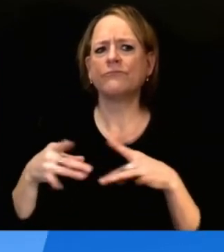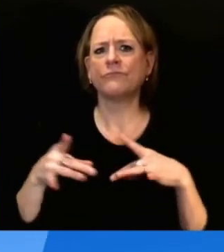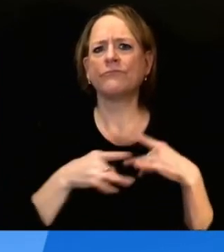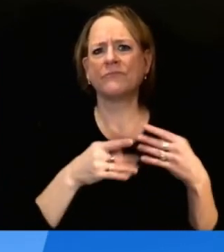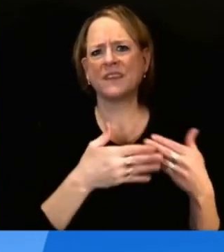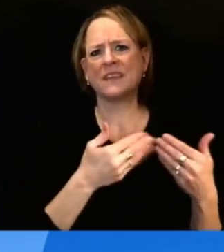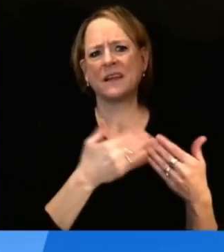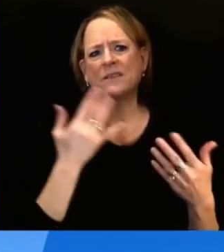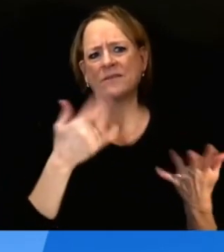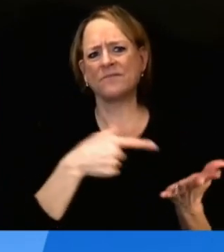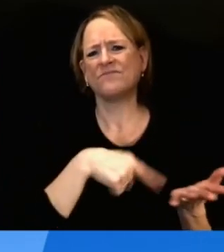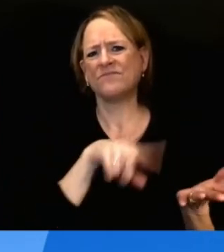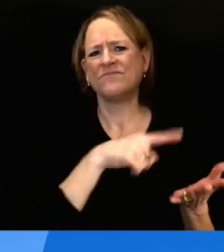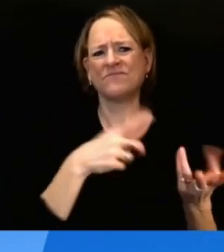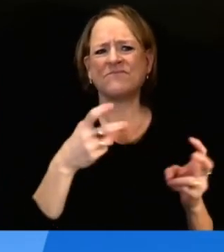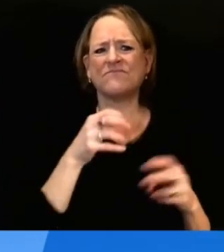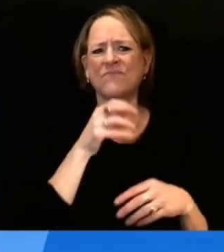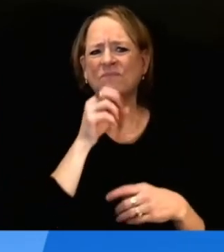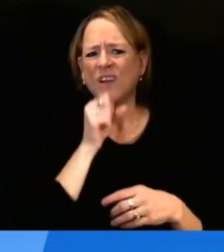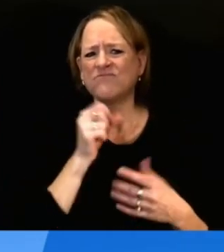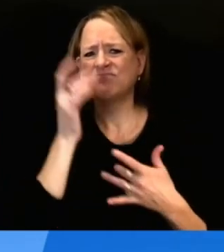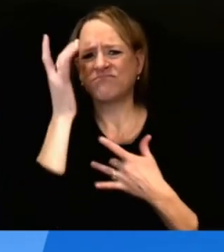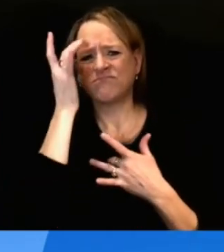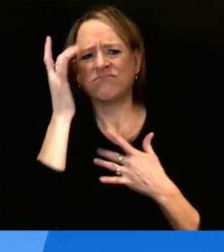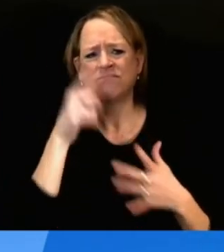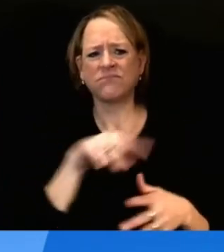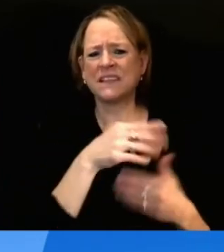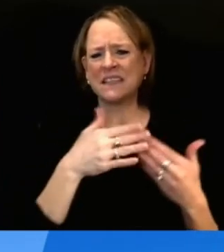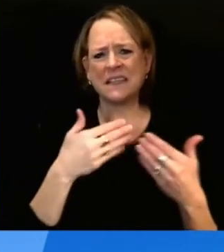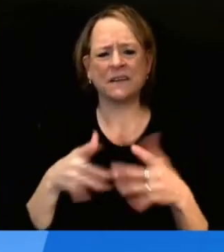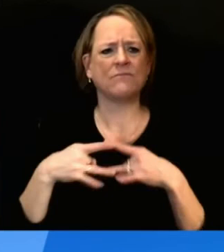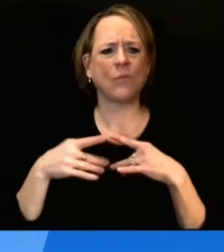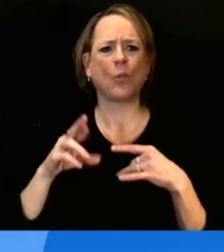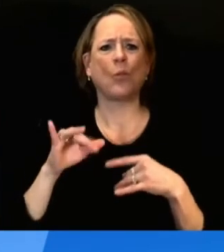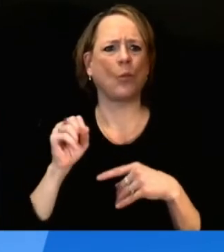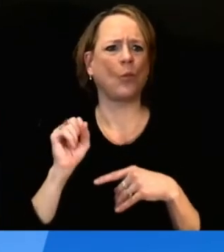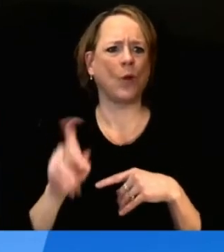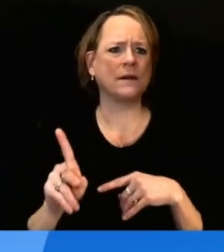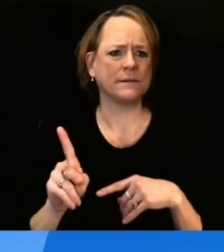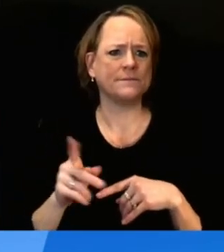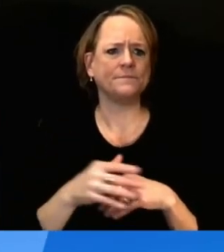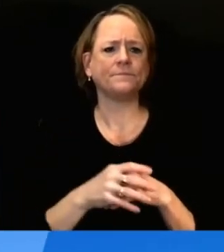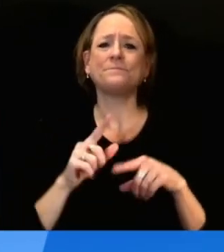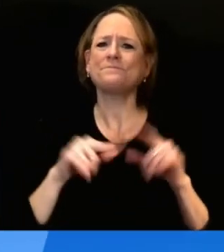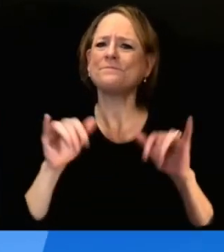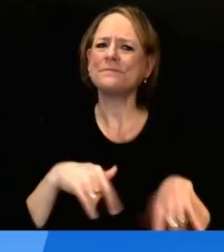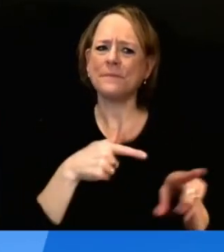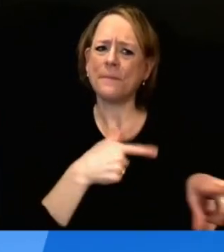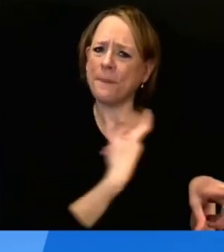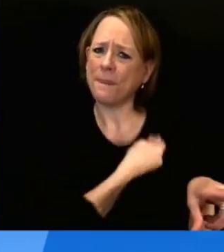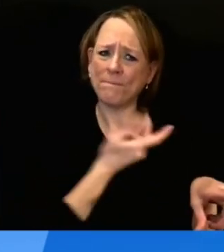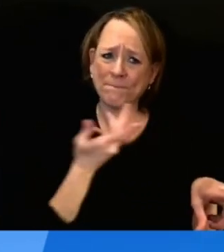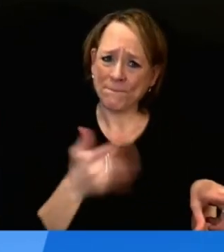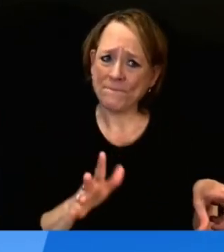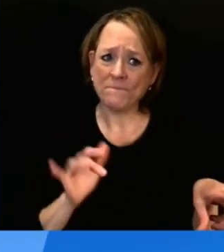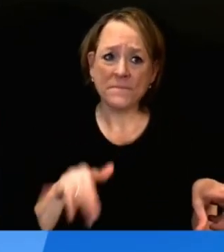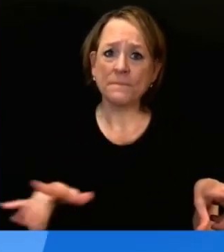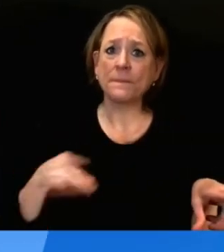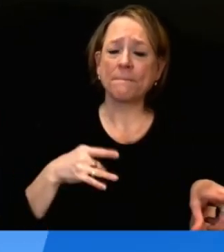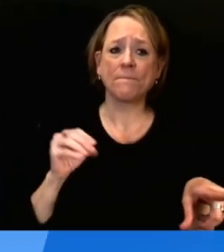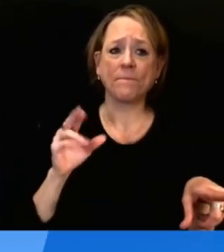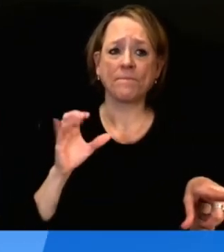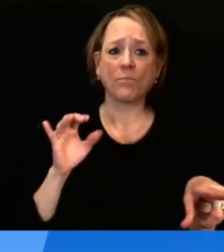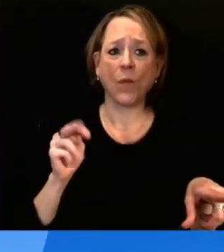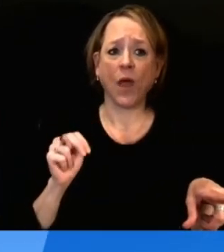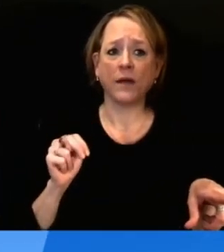if they've been vaccinated. I'm wondering how much of a concern, Dr. Westergaard, the